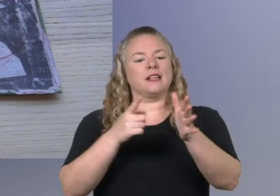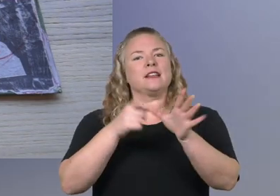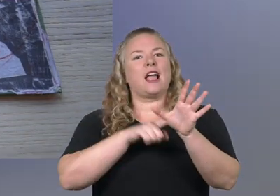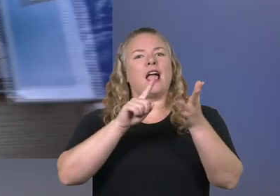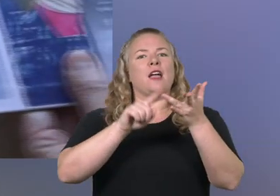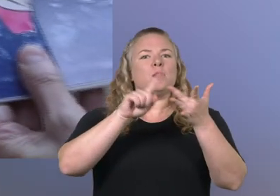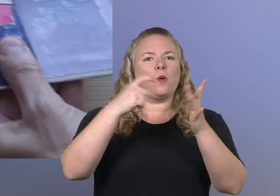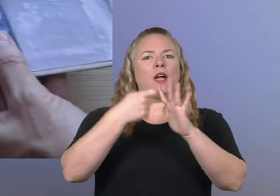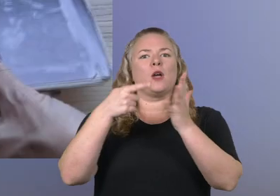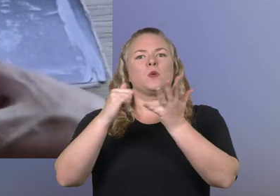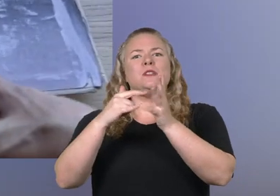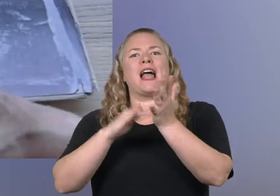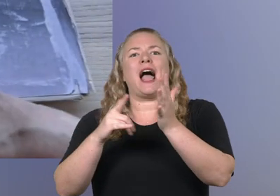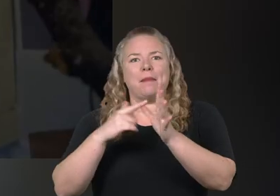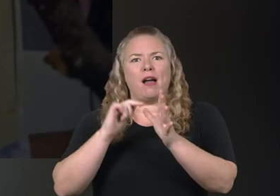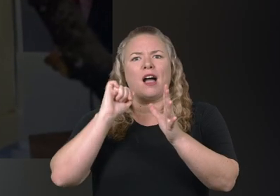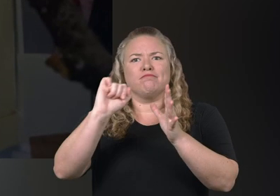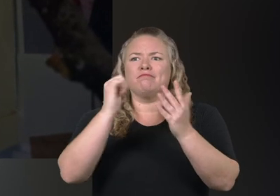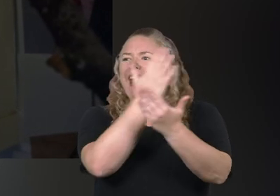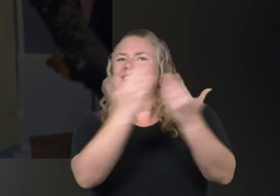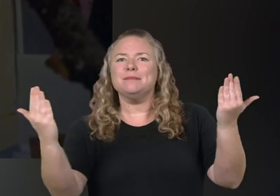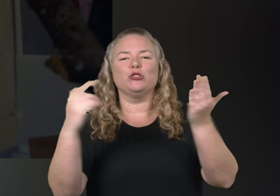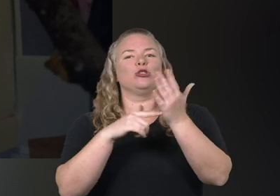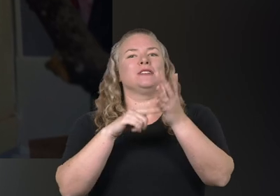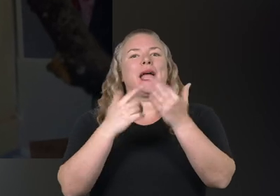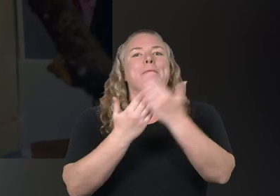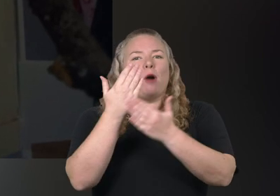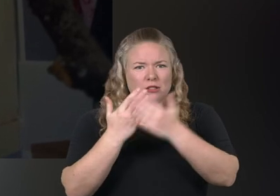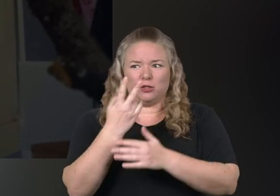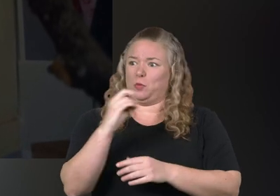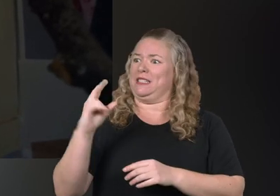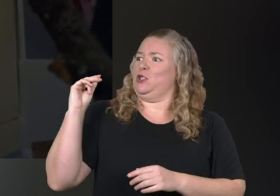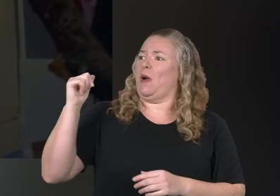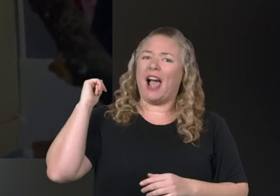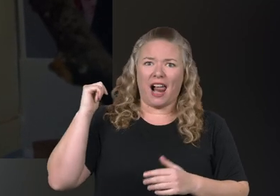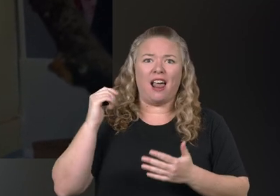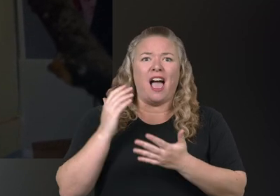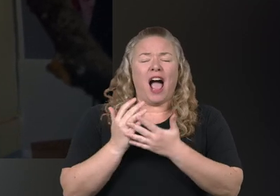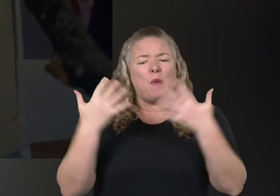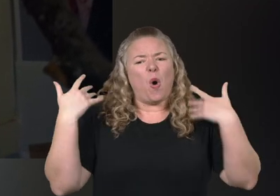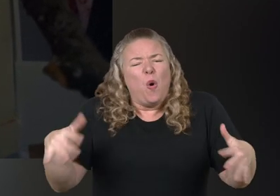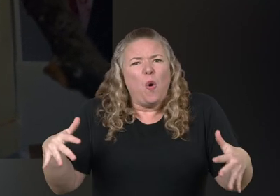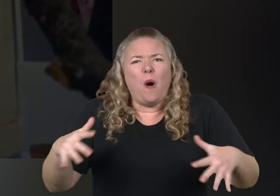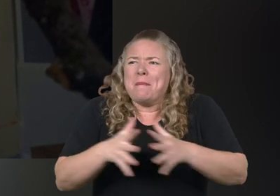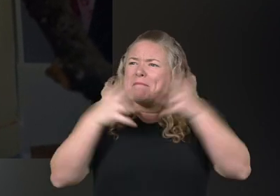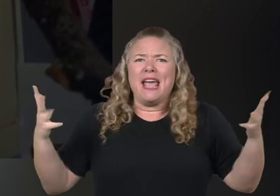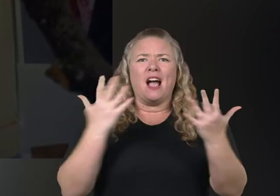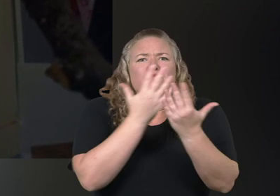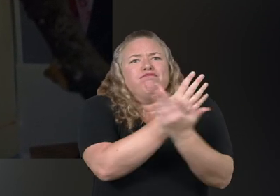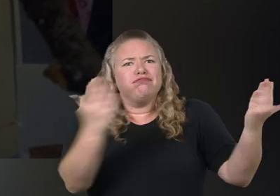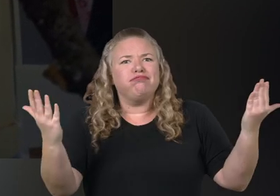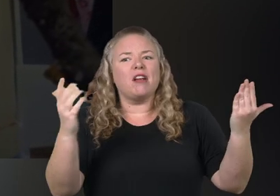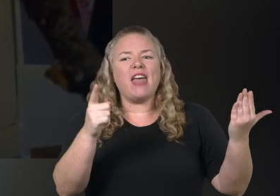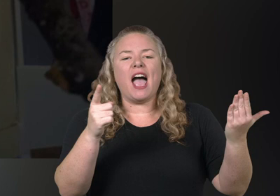Yayo Kusama at Tate Modern is the blockbuster exhibition of 2012 that for me signals a moment.